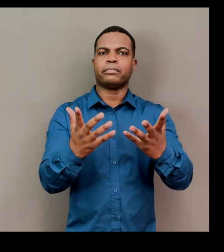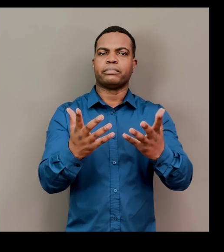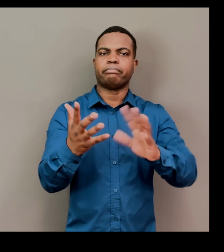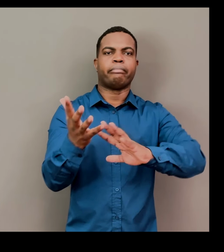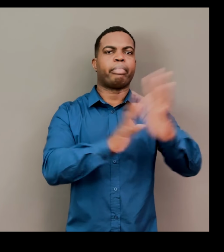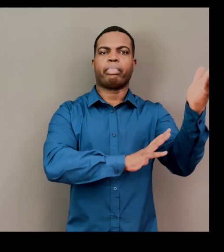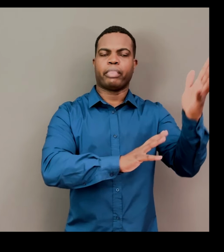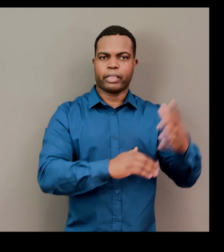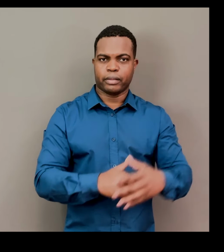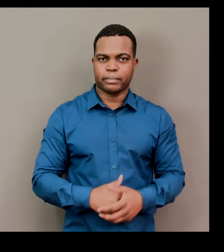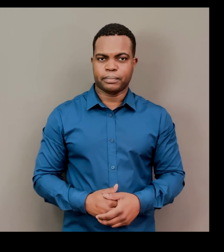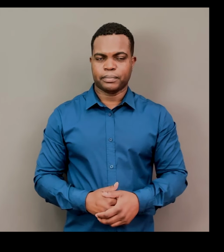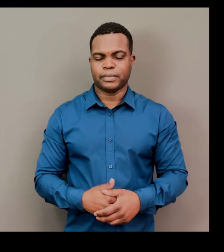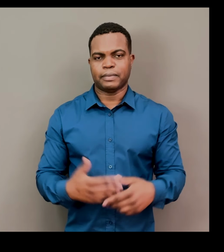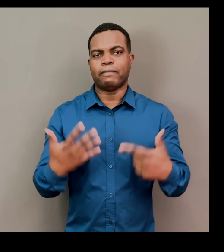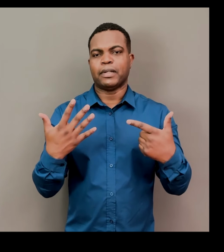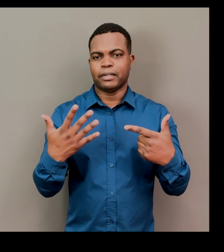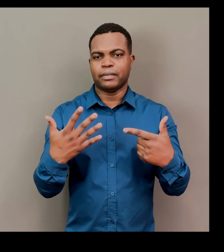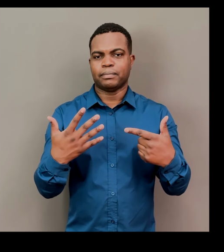harm.